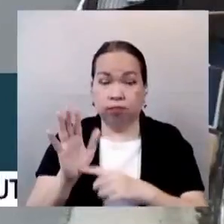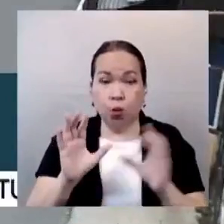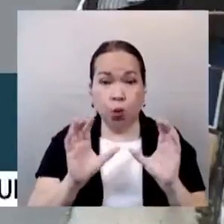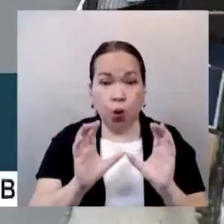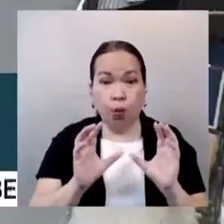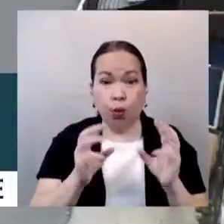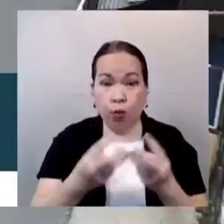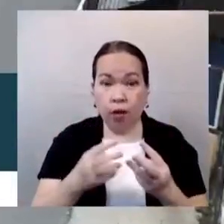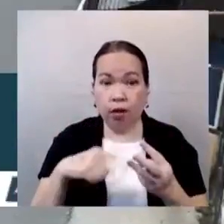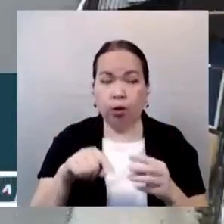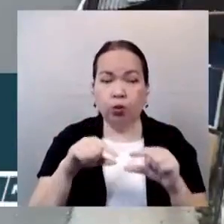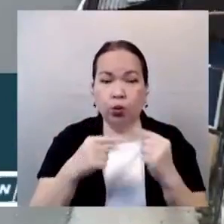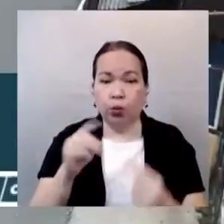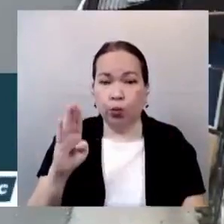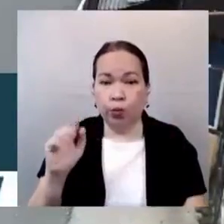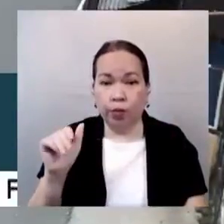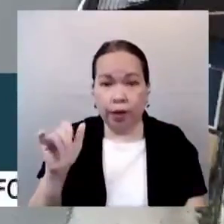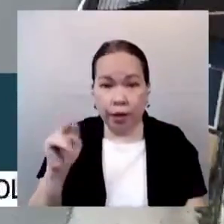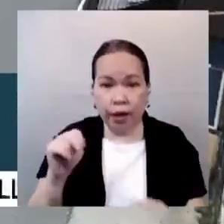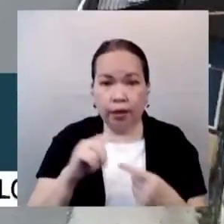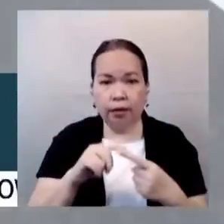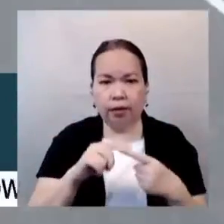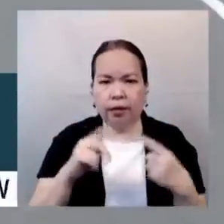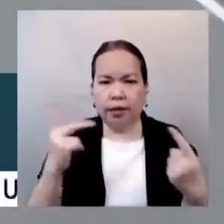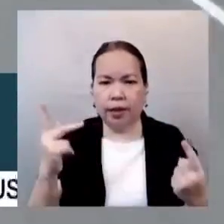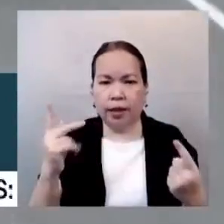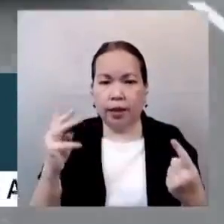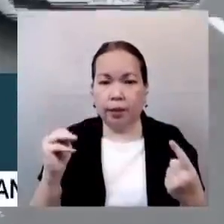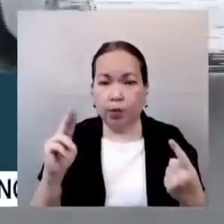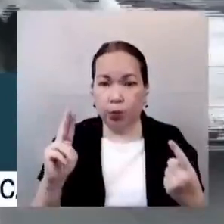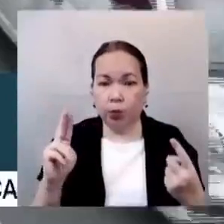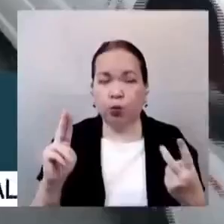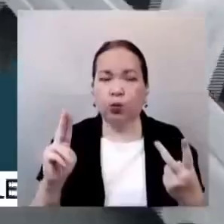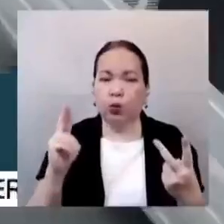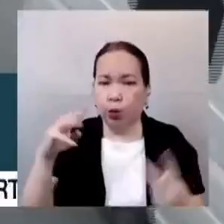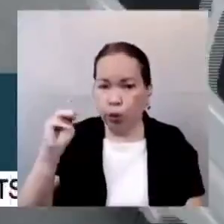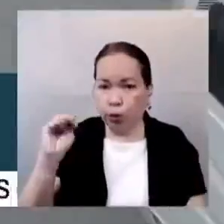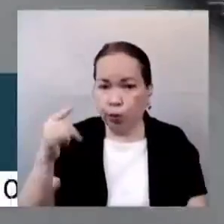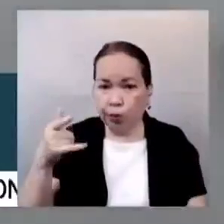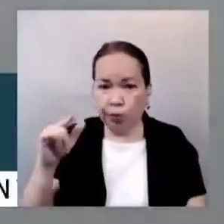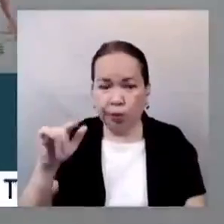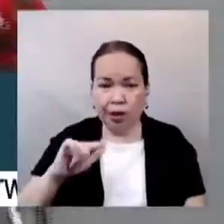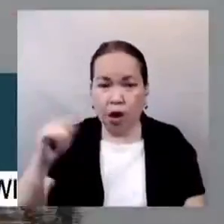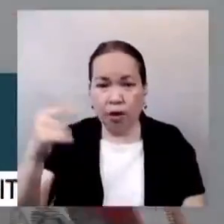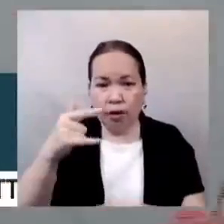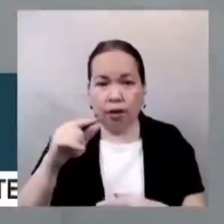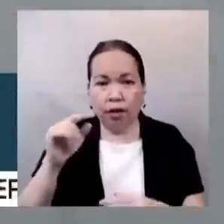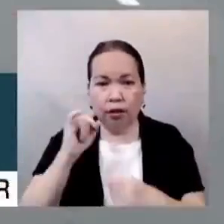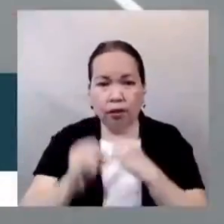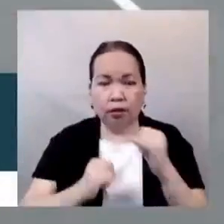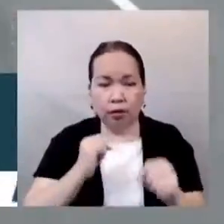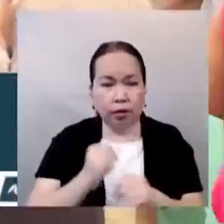are the groups Bayan, Kilusang Mayo Uno, Migrante International. Beside me, I am seeing here